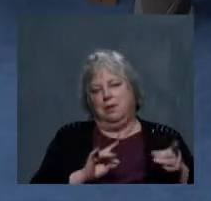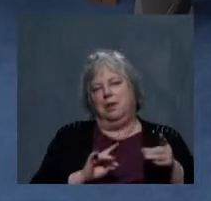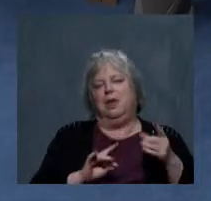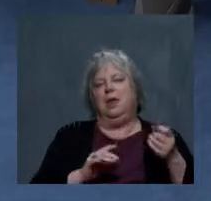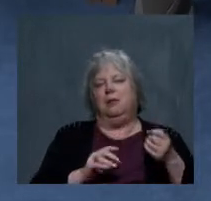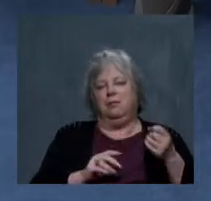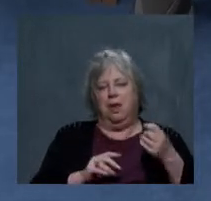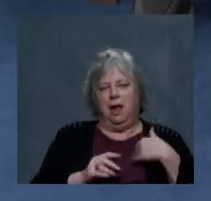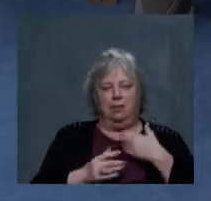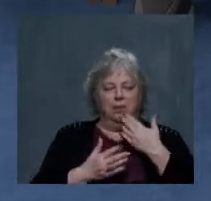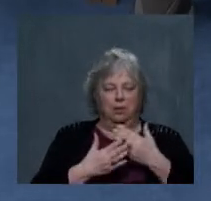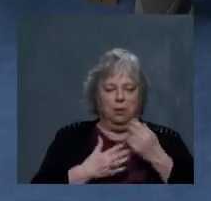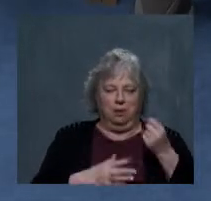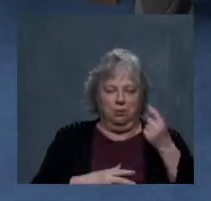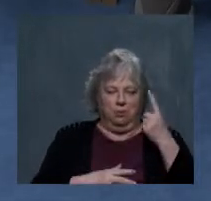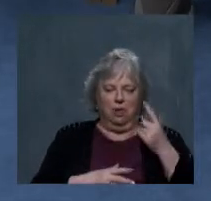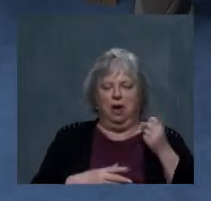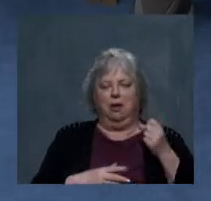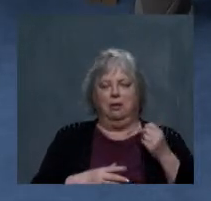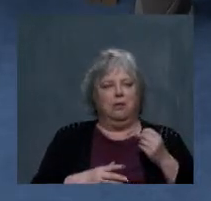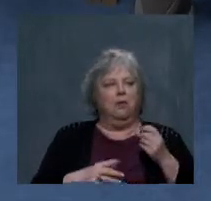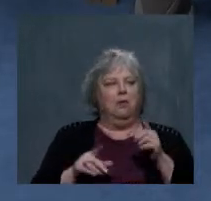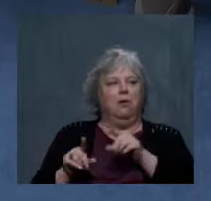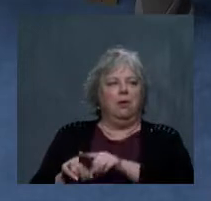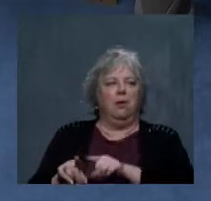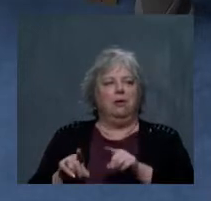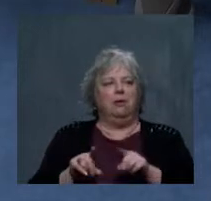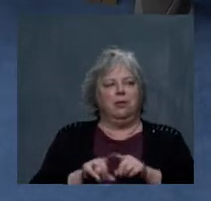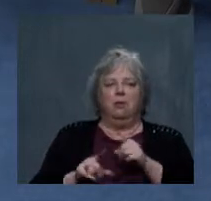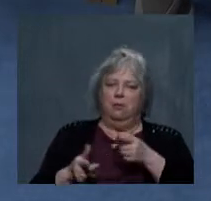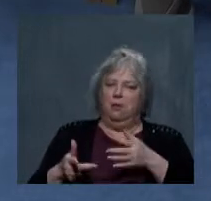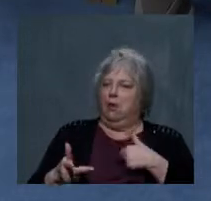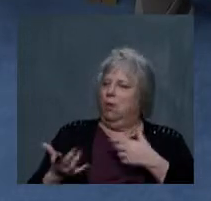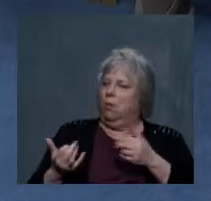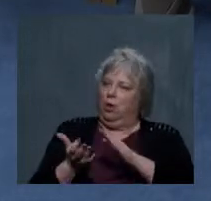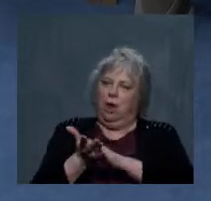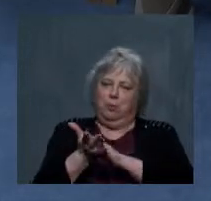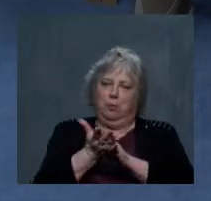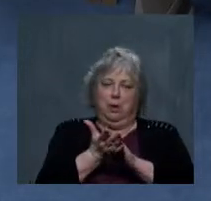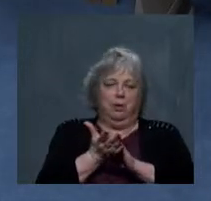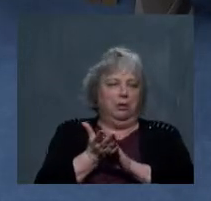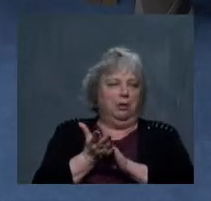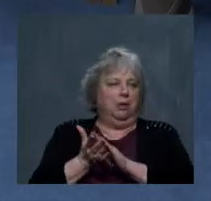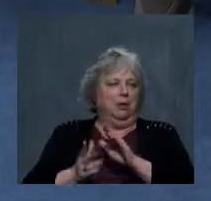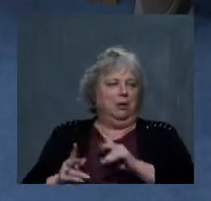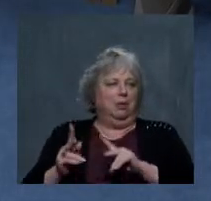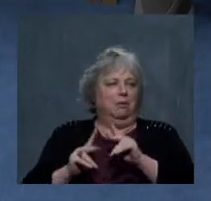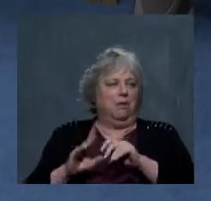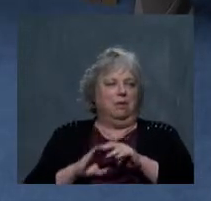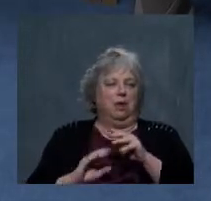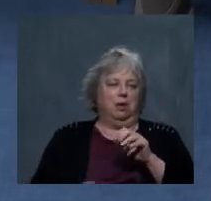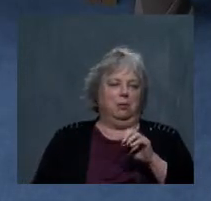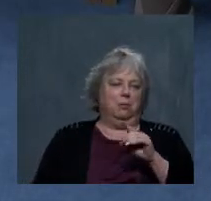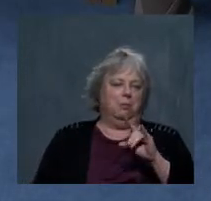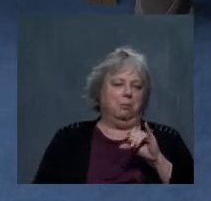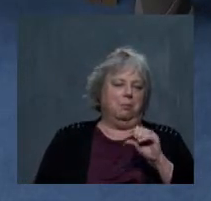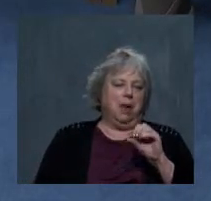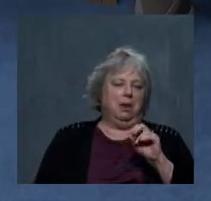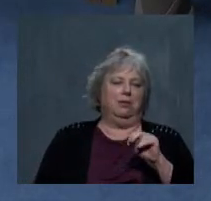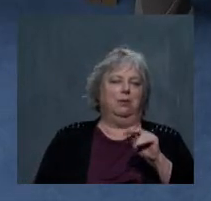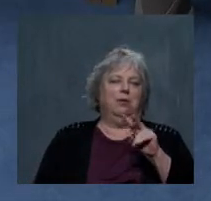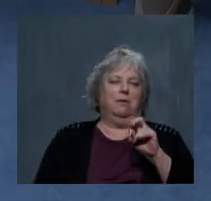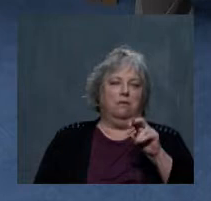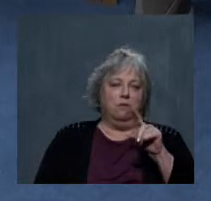hand. And let me first also compliment the folks in Madison Valley who have been